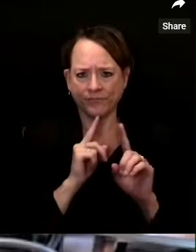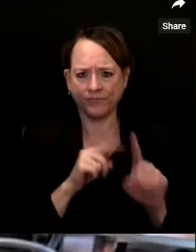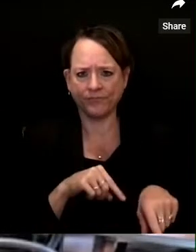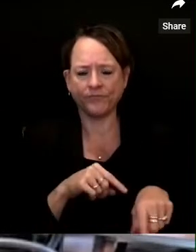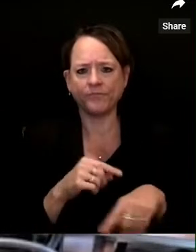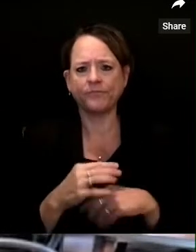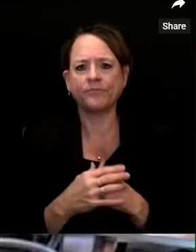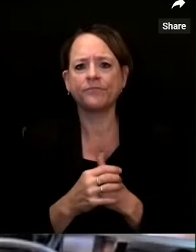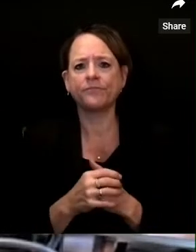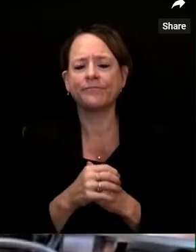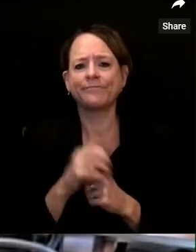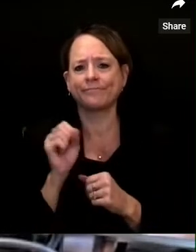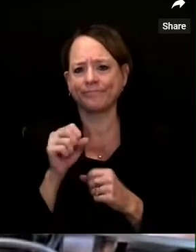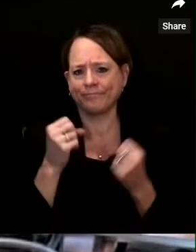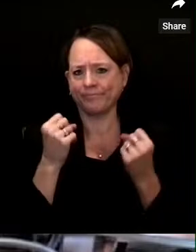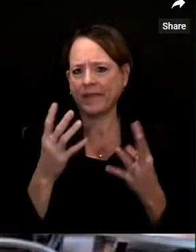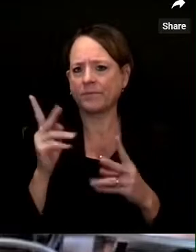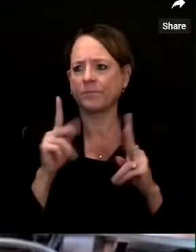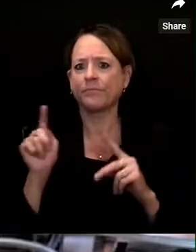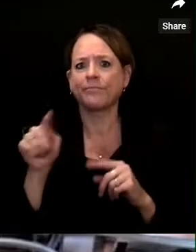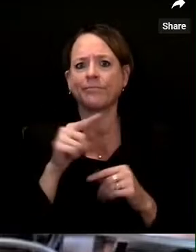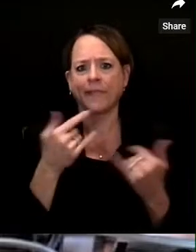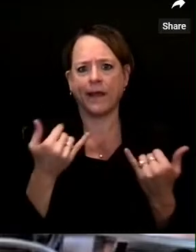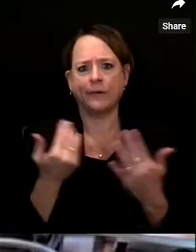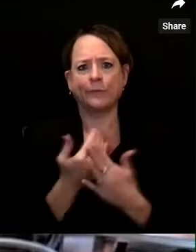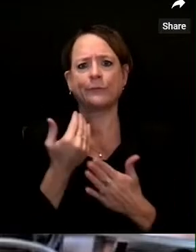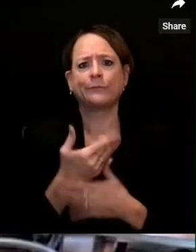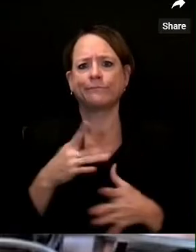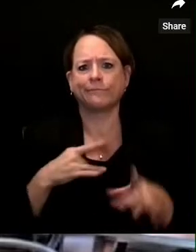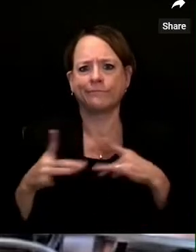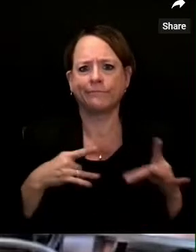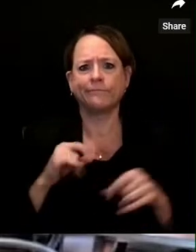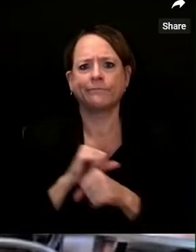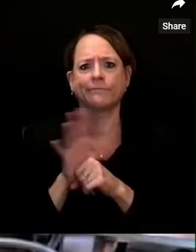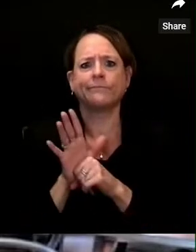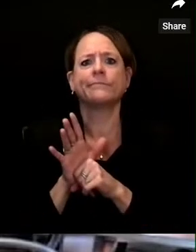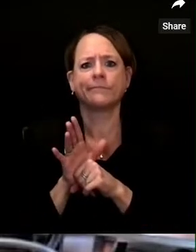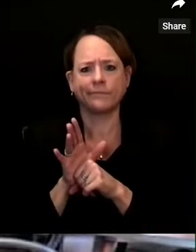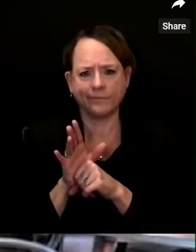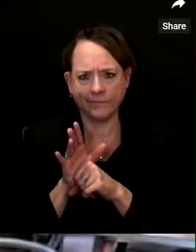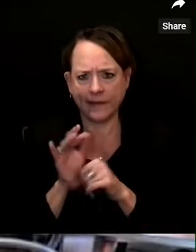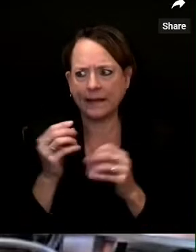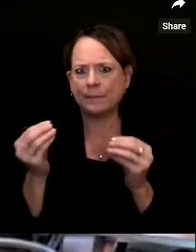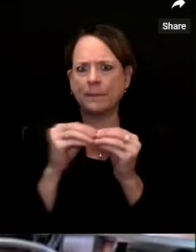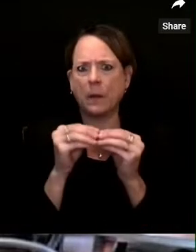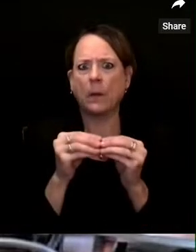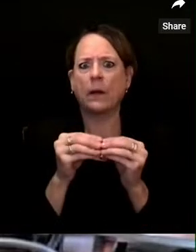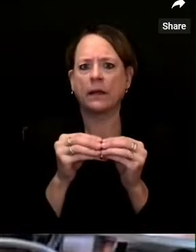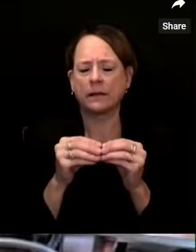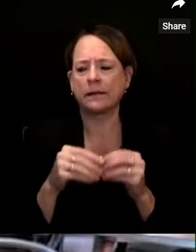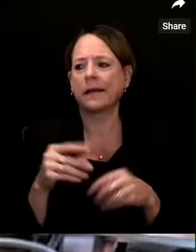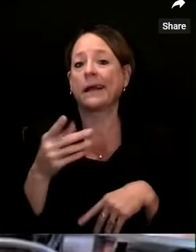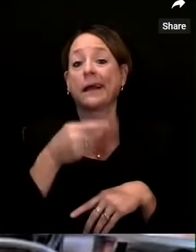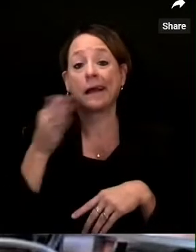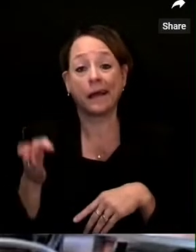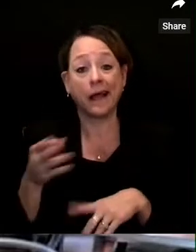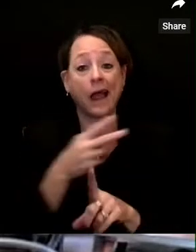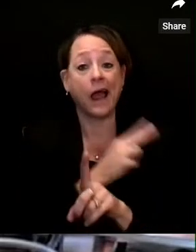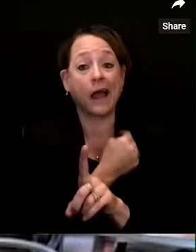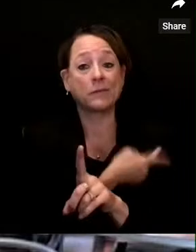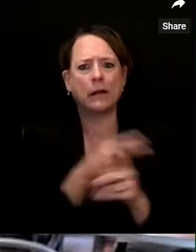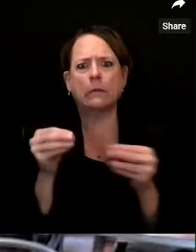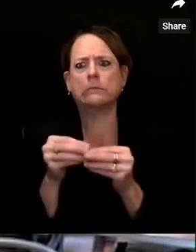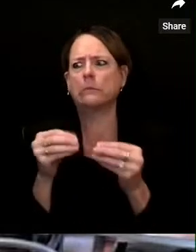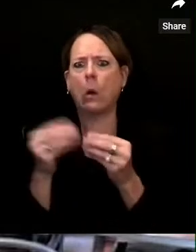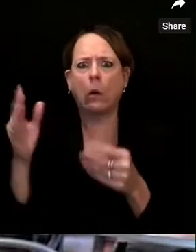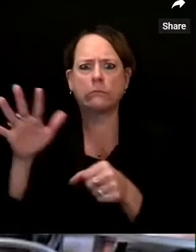followed by hospitalizations, and then that is unfortunately followed by an increase in deaths. It is certainly true that as we